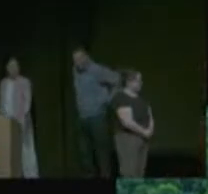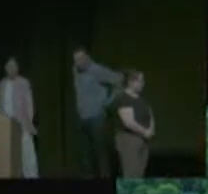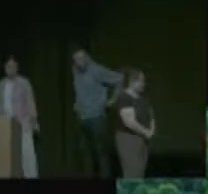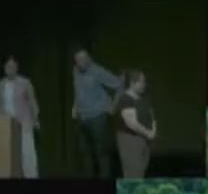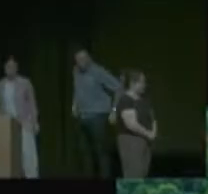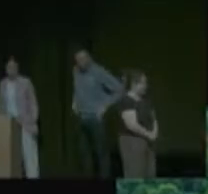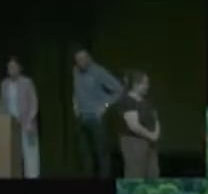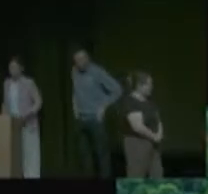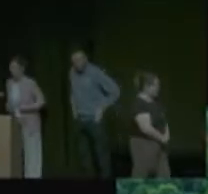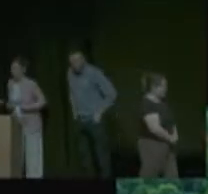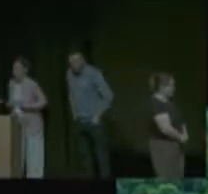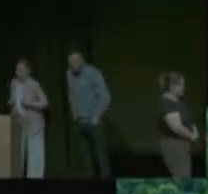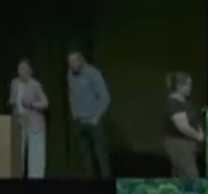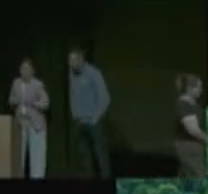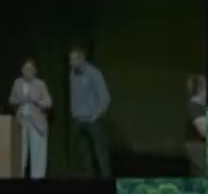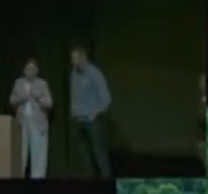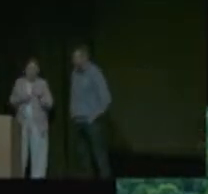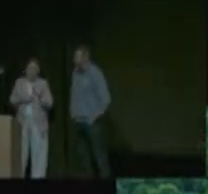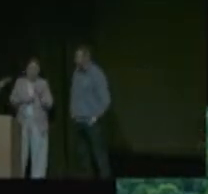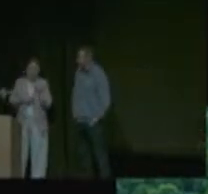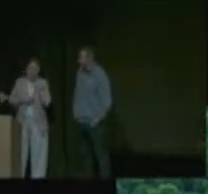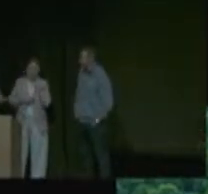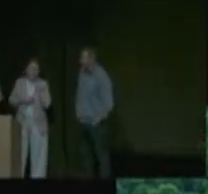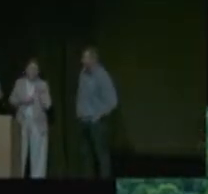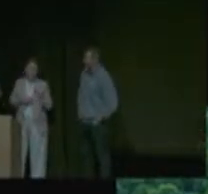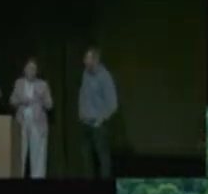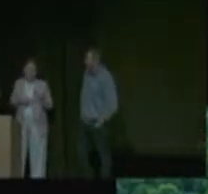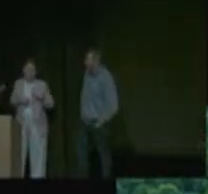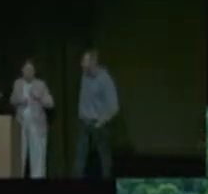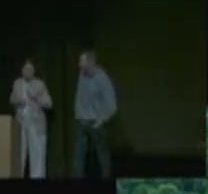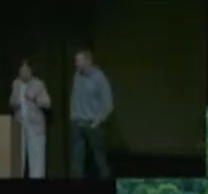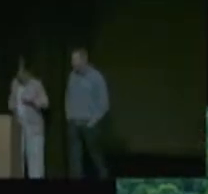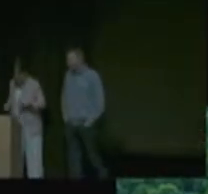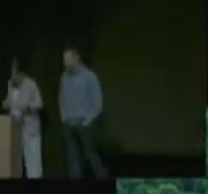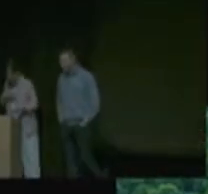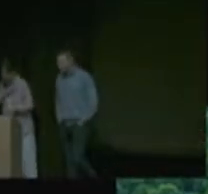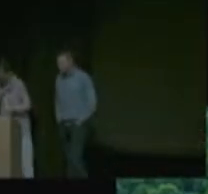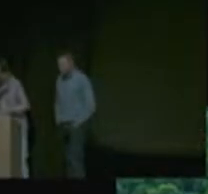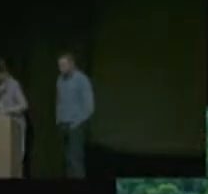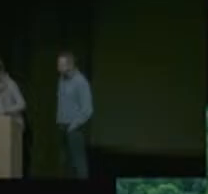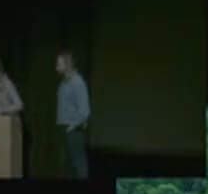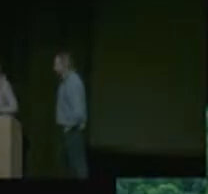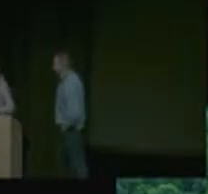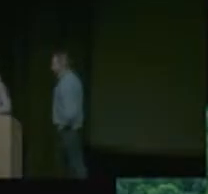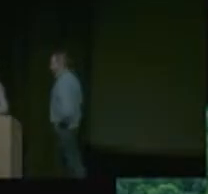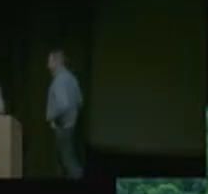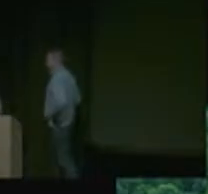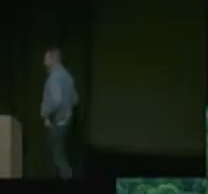That's it?